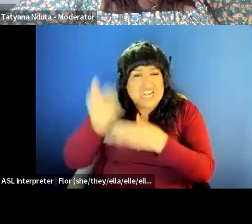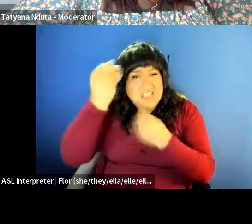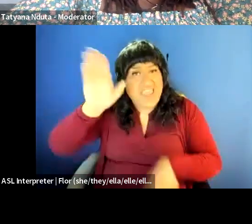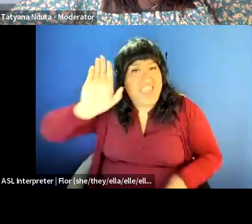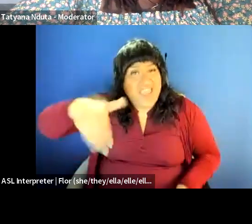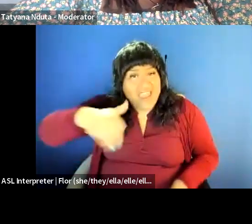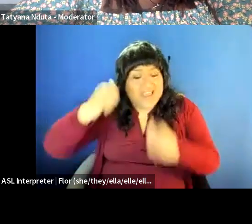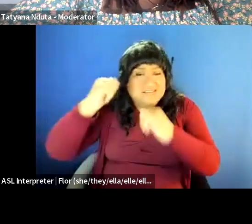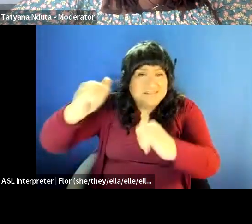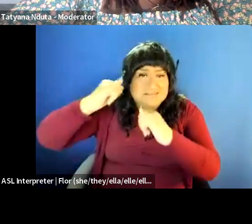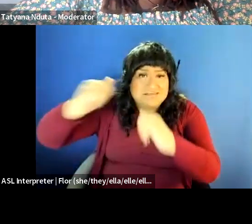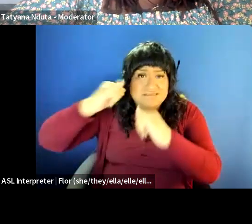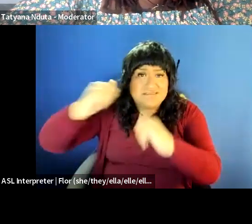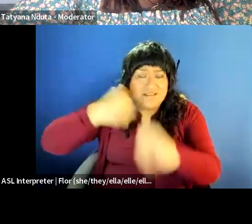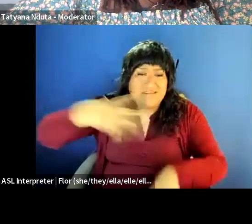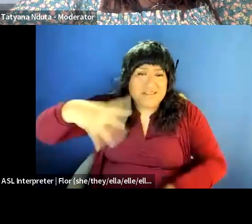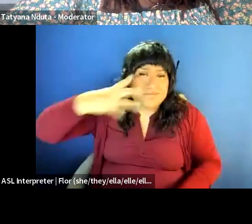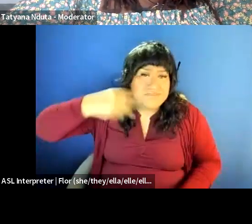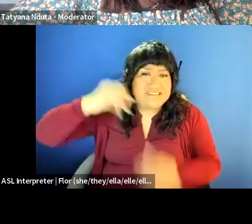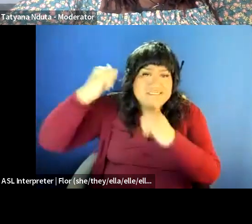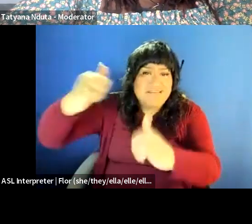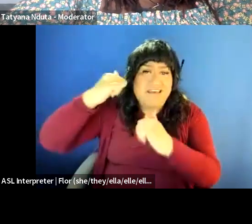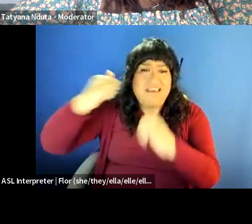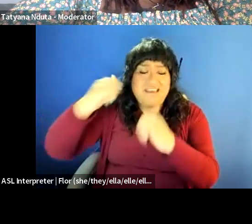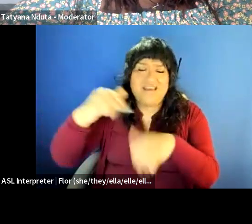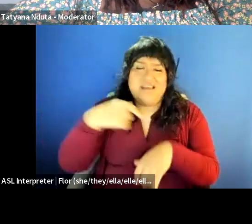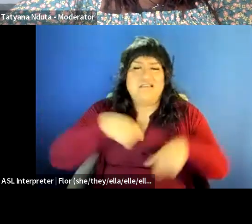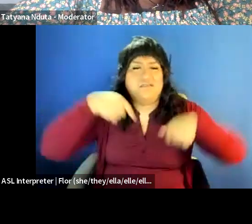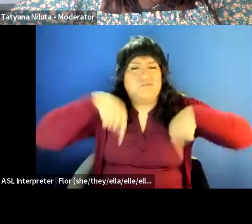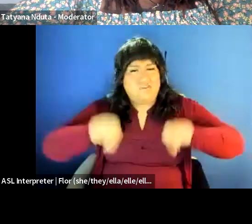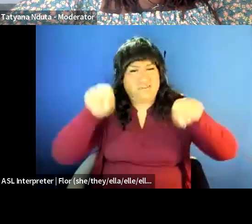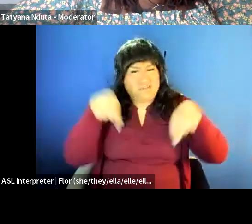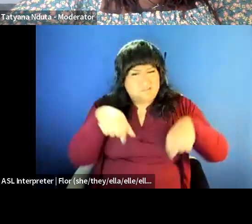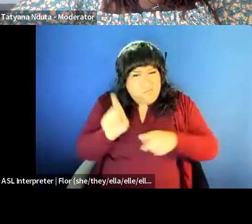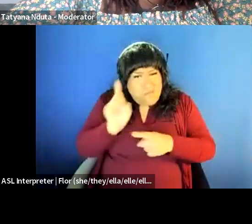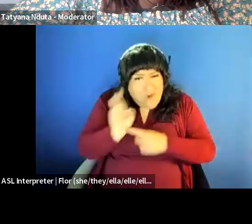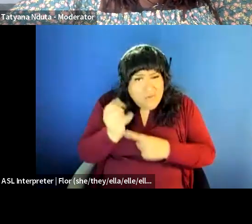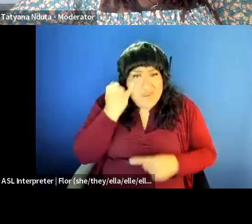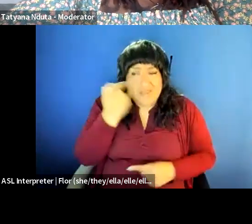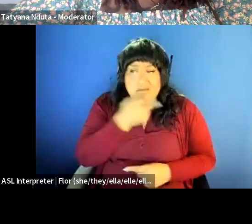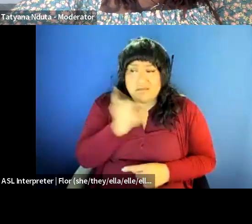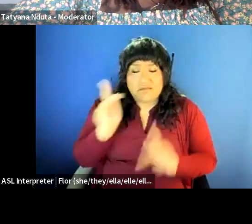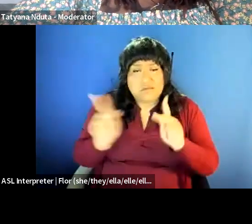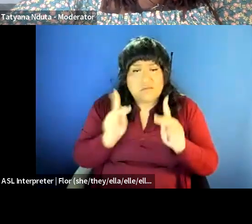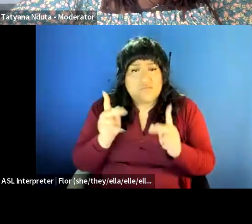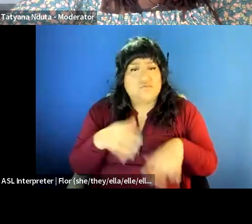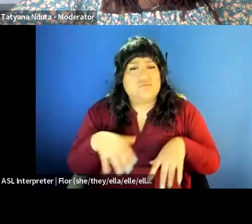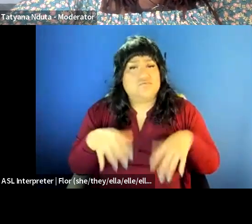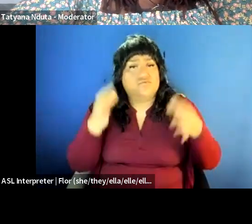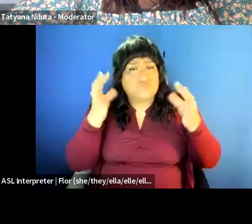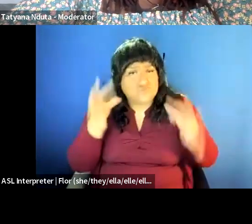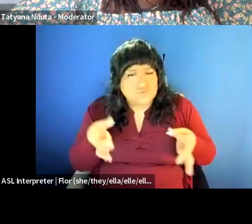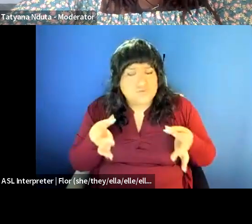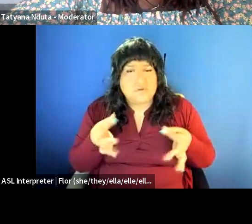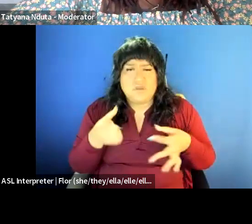my experience. I've been through that. And in this moment, if people choose, I just want you to take a moment to